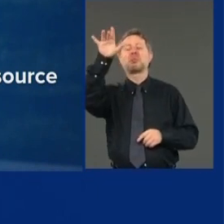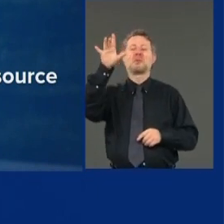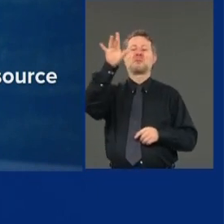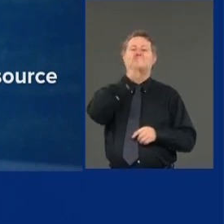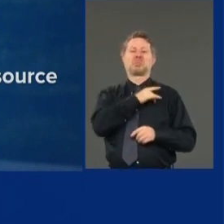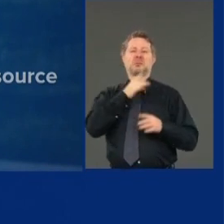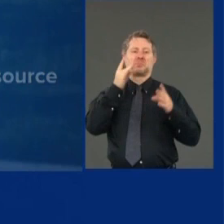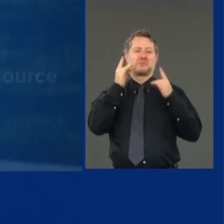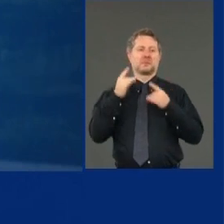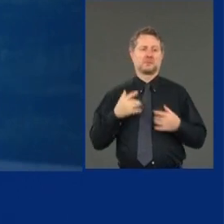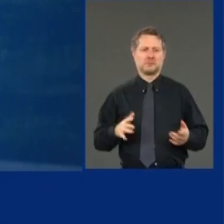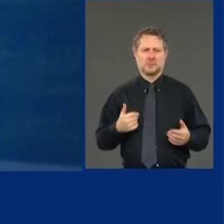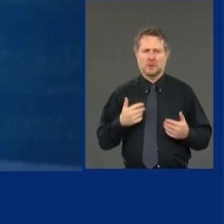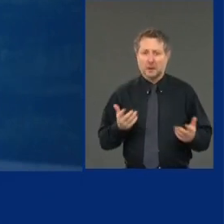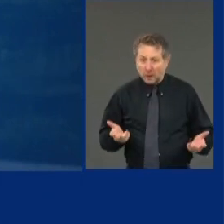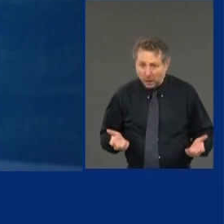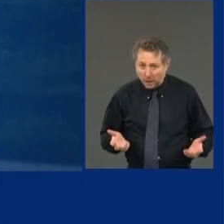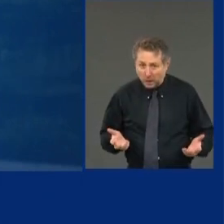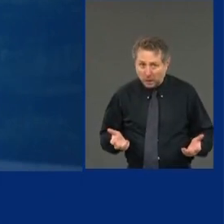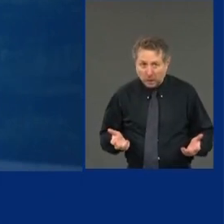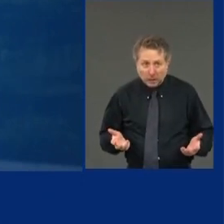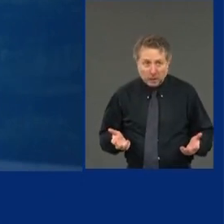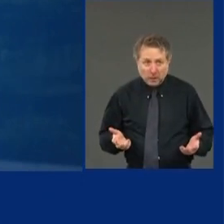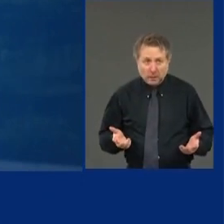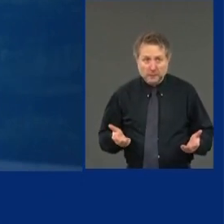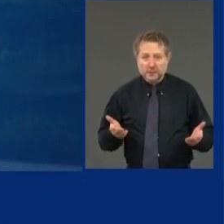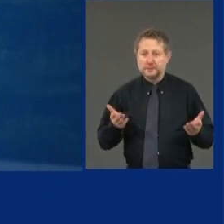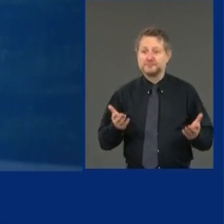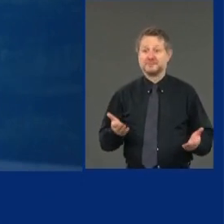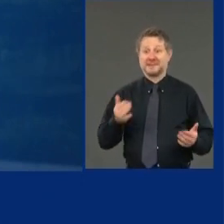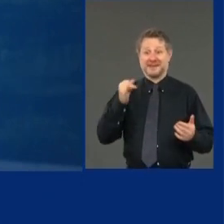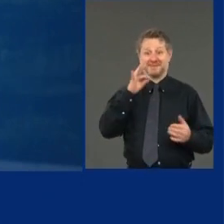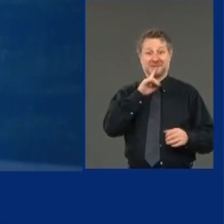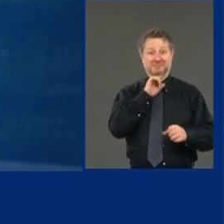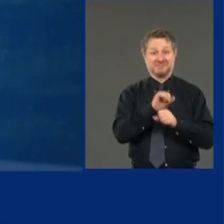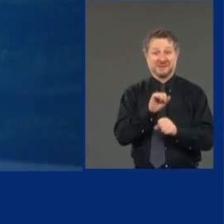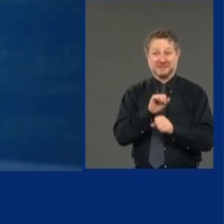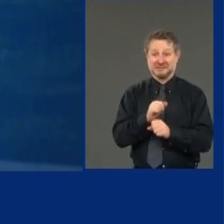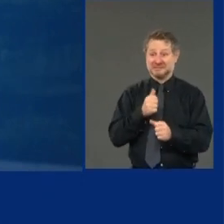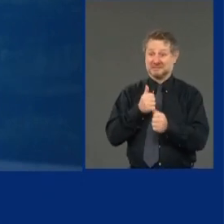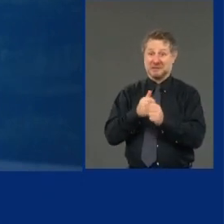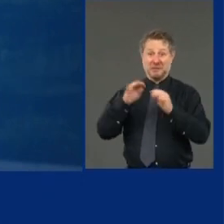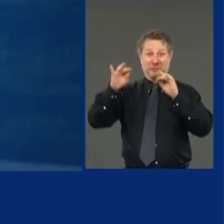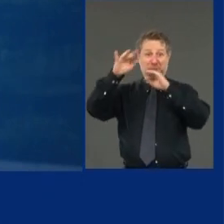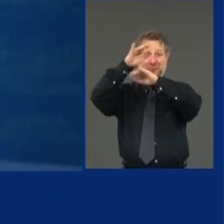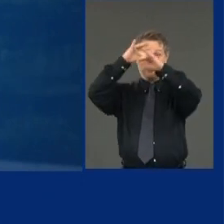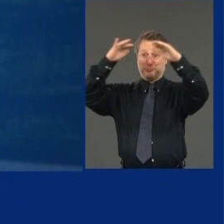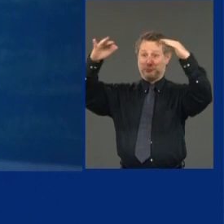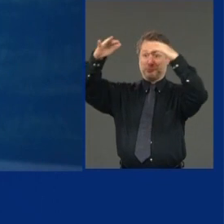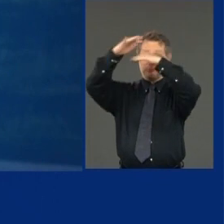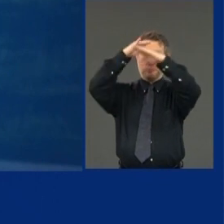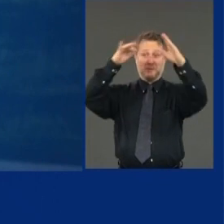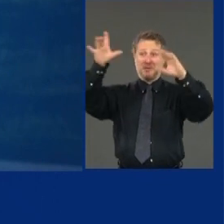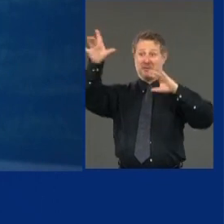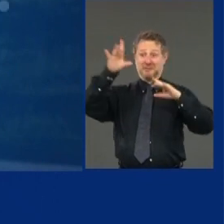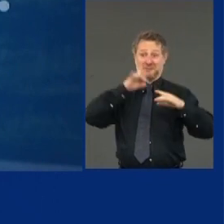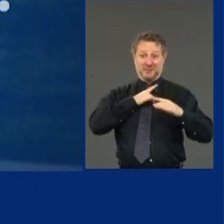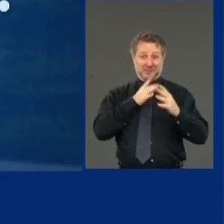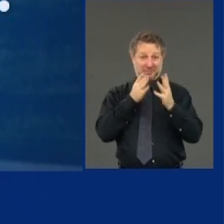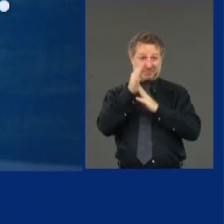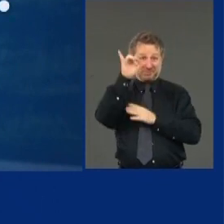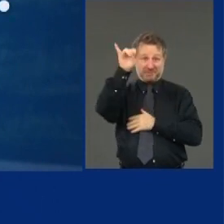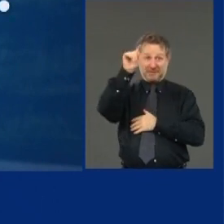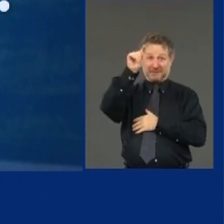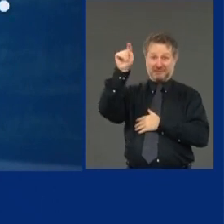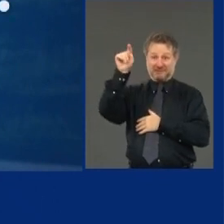source. If the major source, if they're right, and the major transmission source is